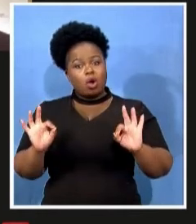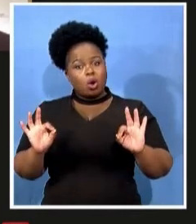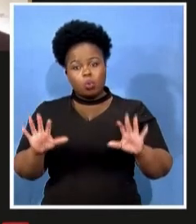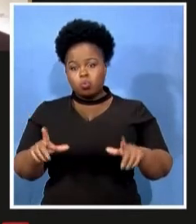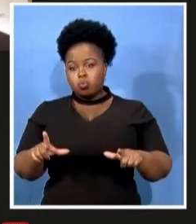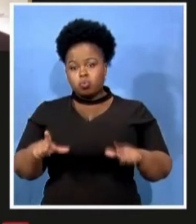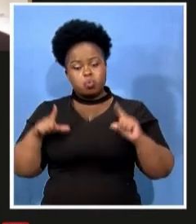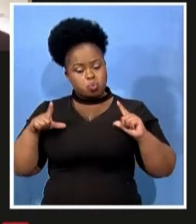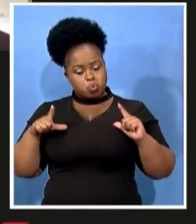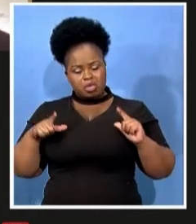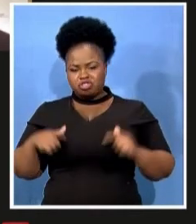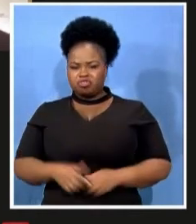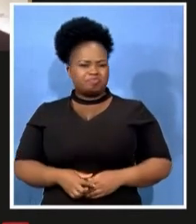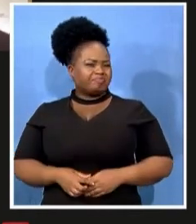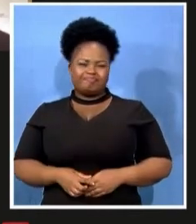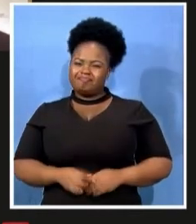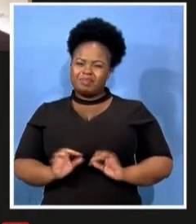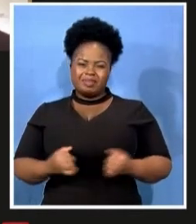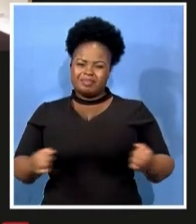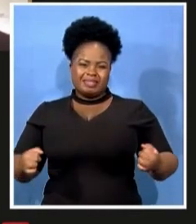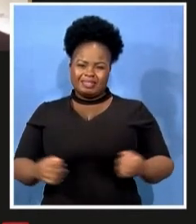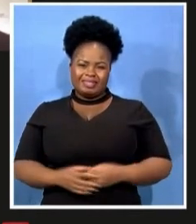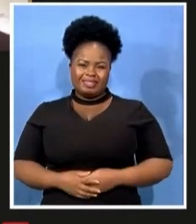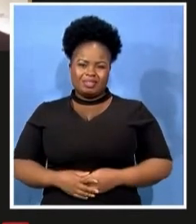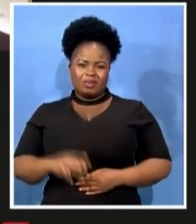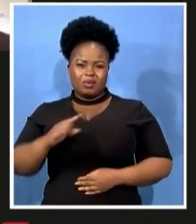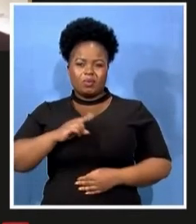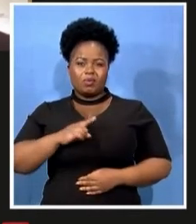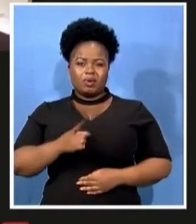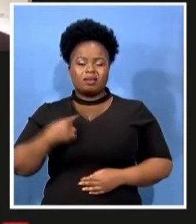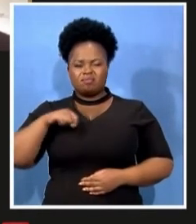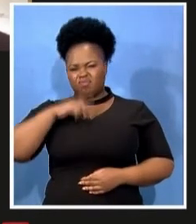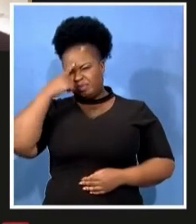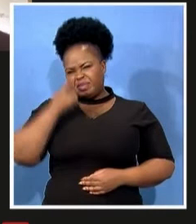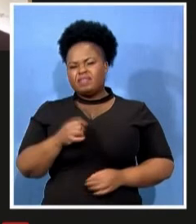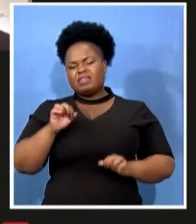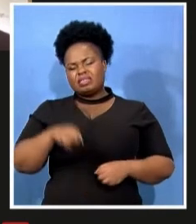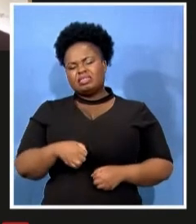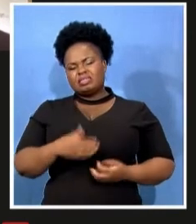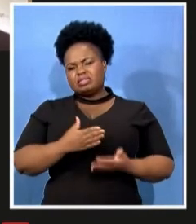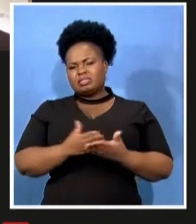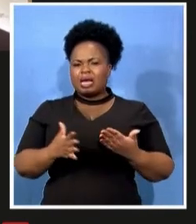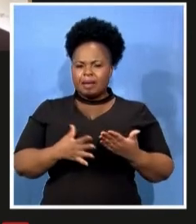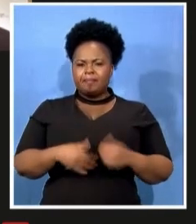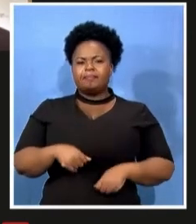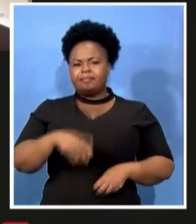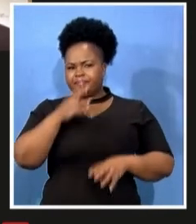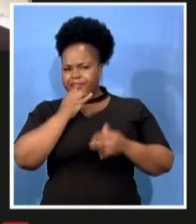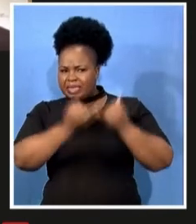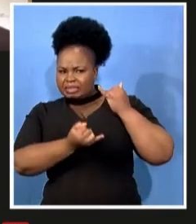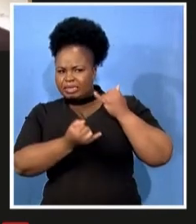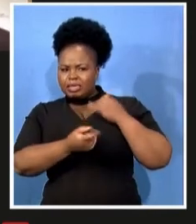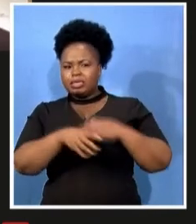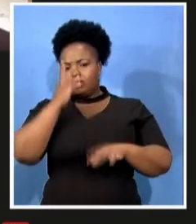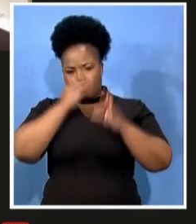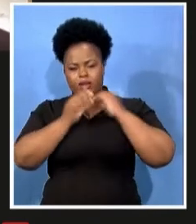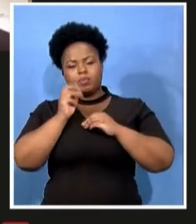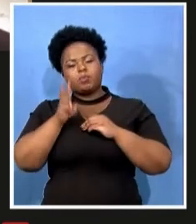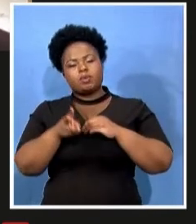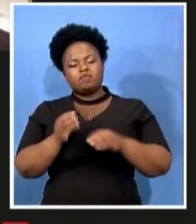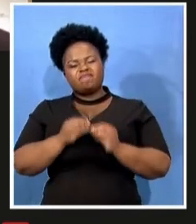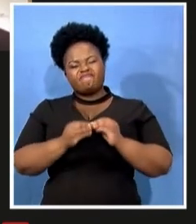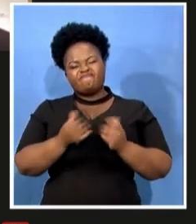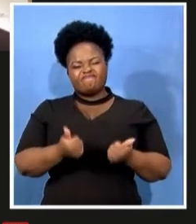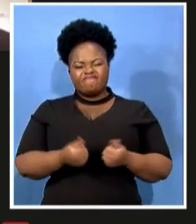start. We believe that things are going to be strengthened as we go and we learn from the system. When we started the engagement much